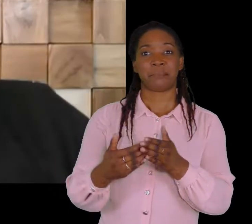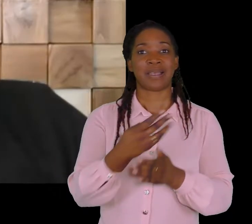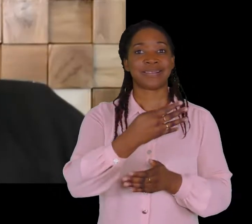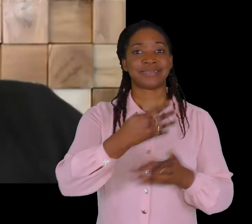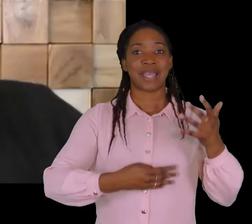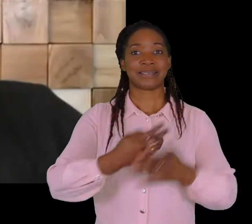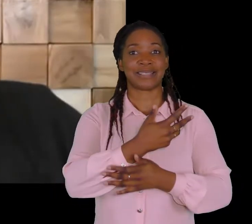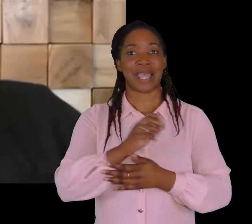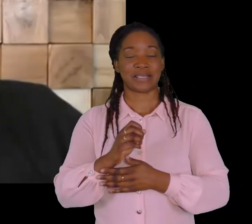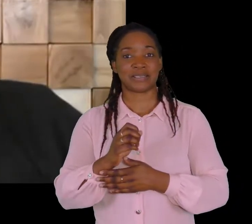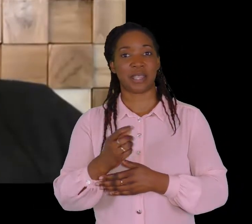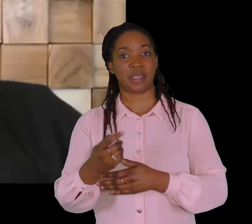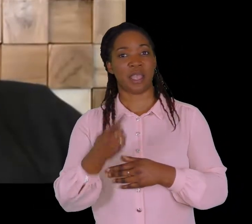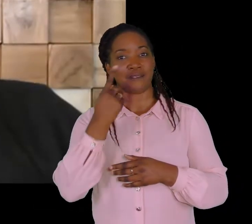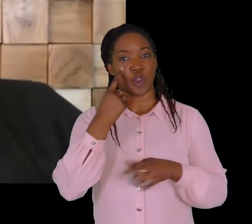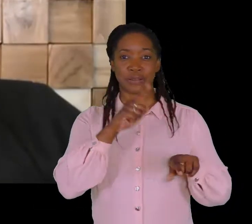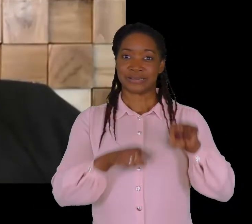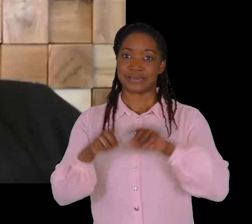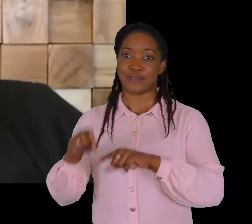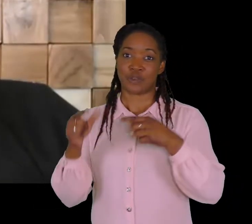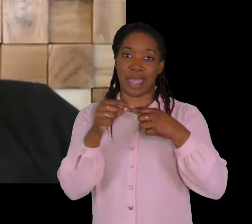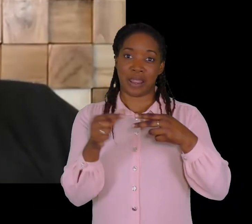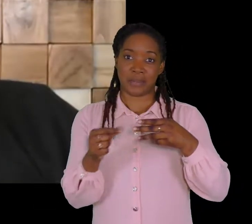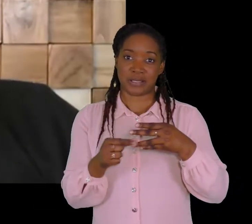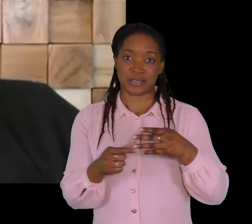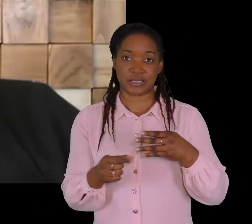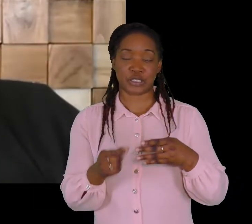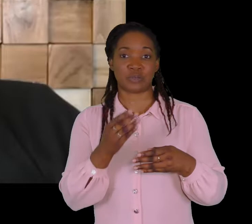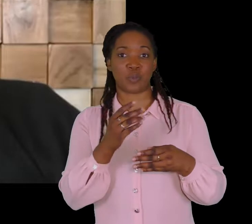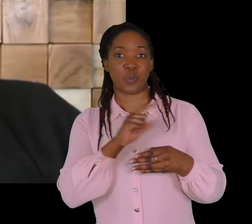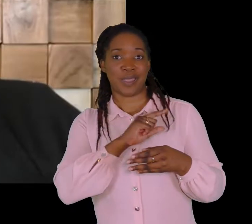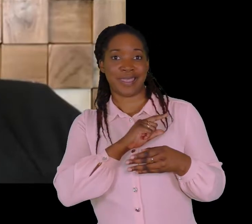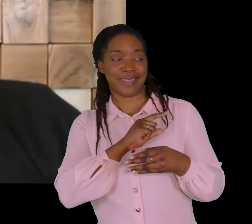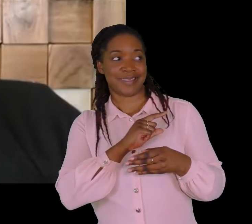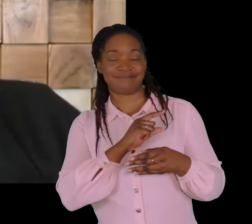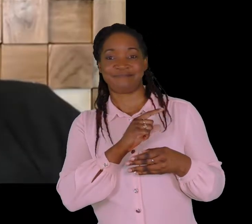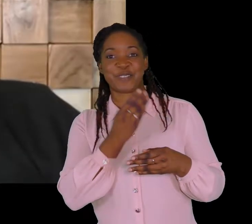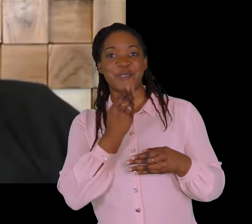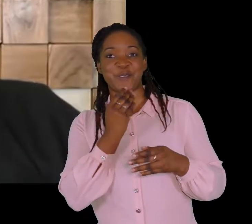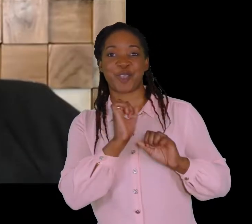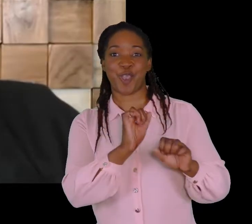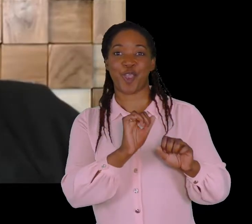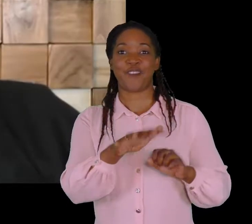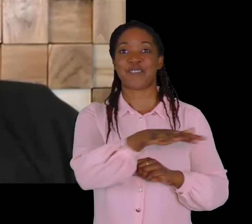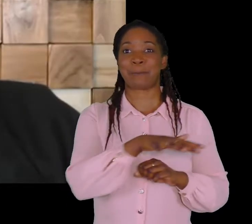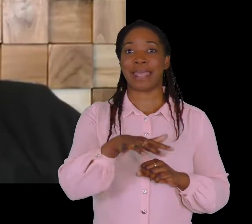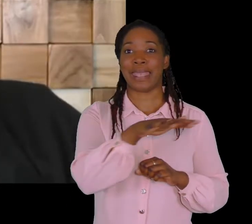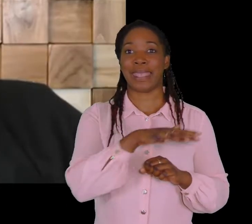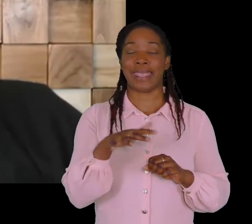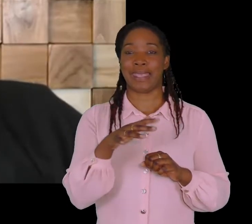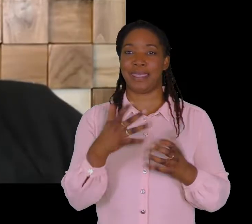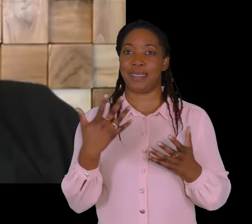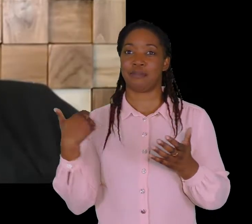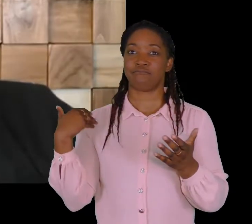work explores memory, history, dress, and adornment, often through the use of her extensive family archive,